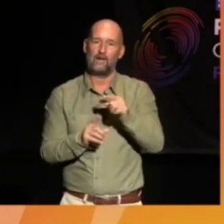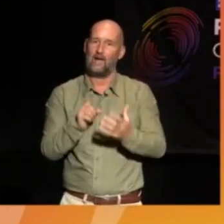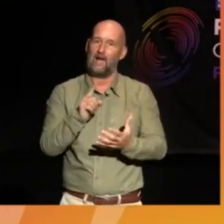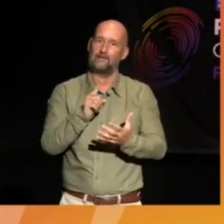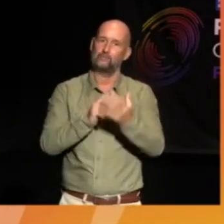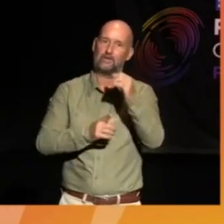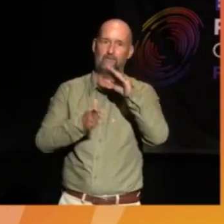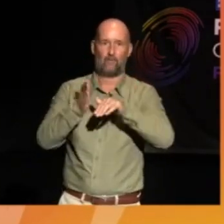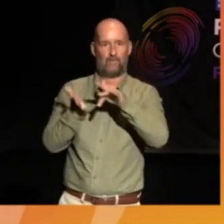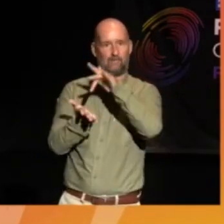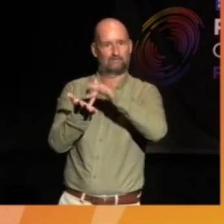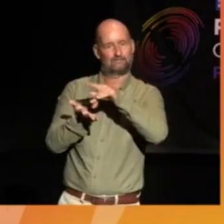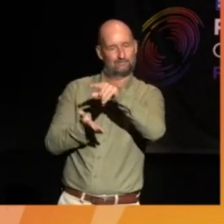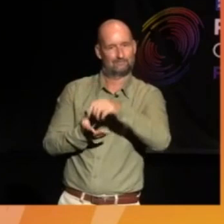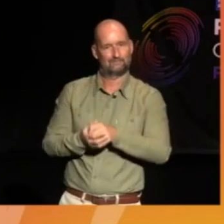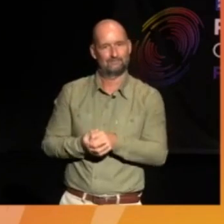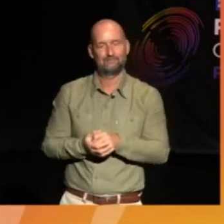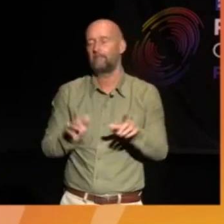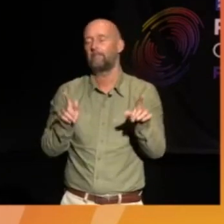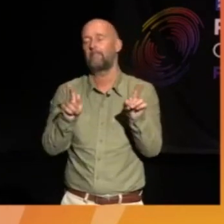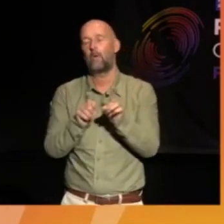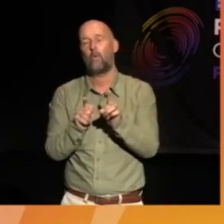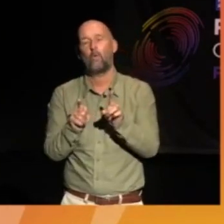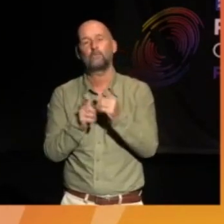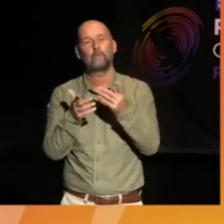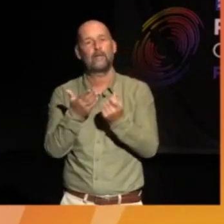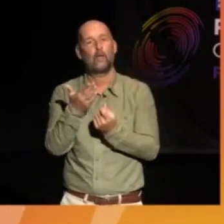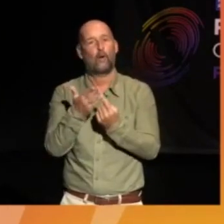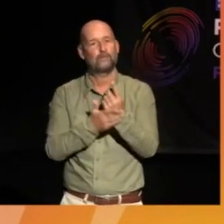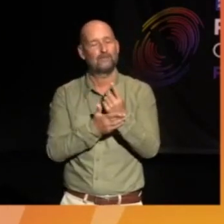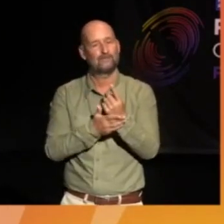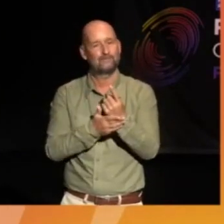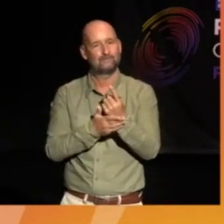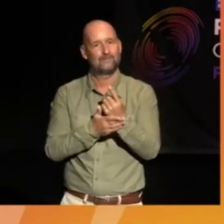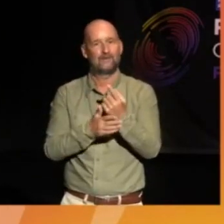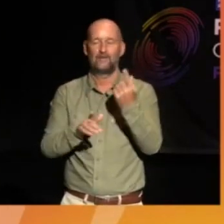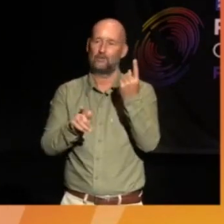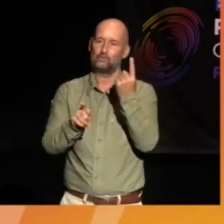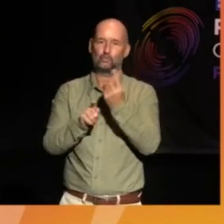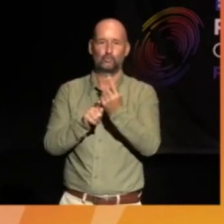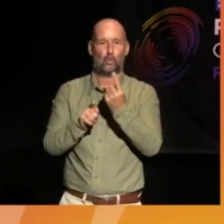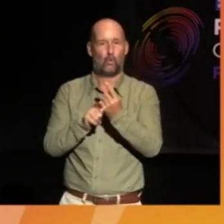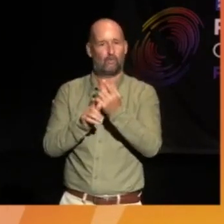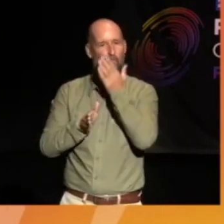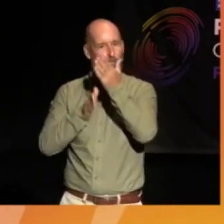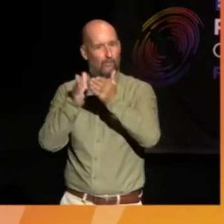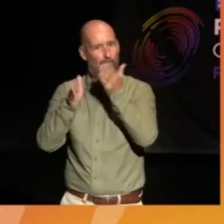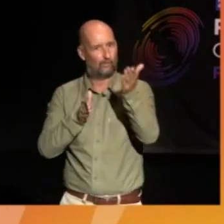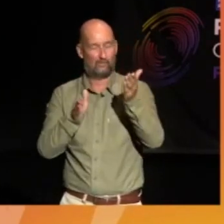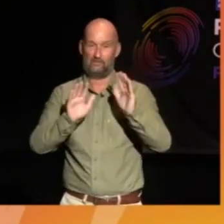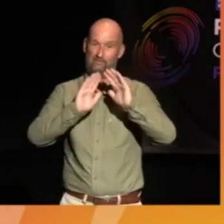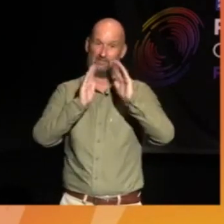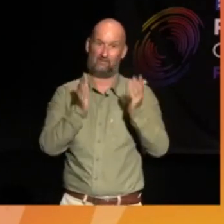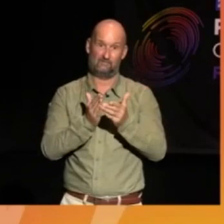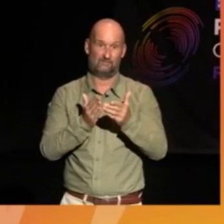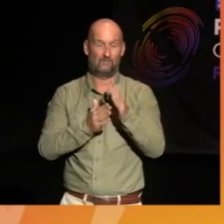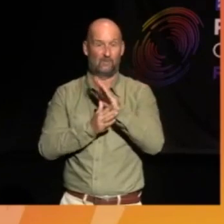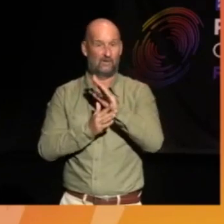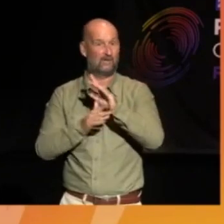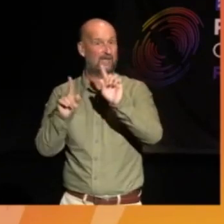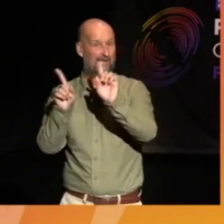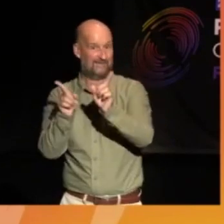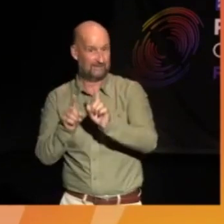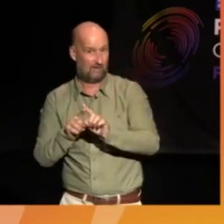Ashram. And apart that, I had also opportunity to speak for all the children in the world globally, in India,